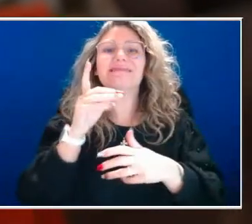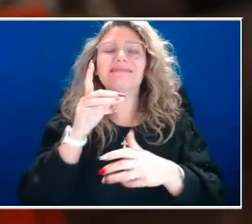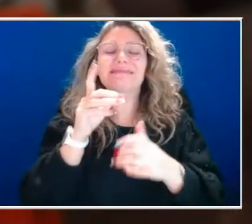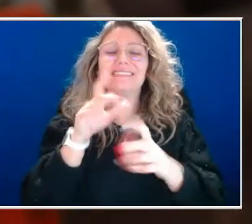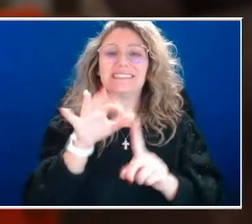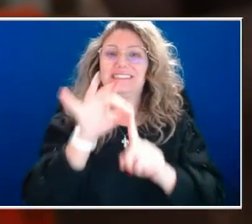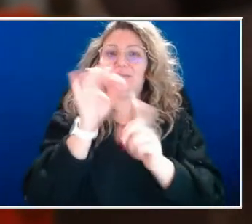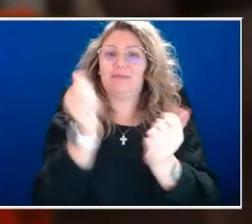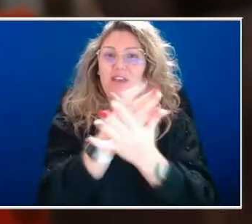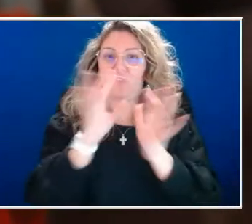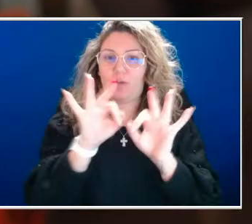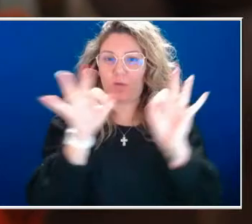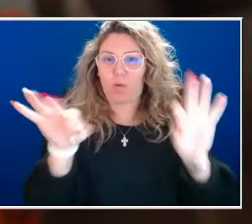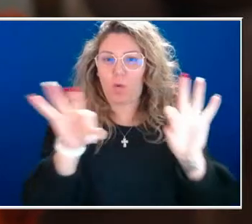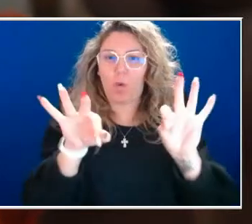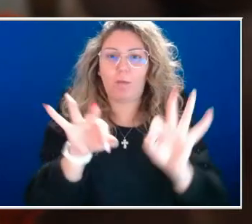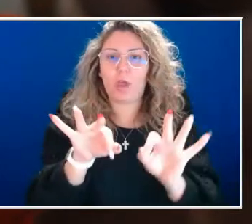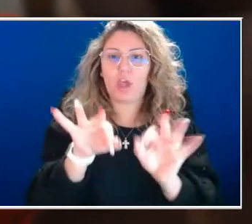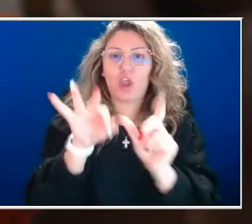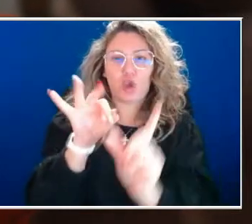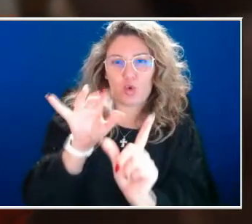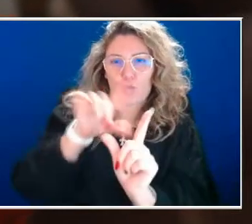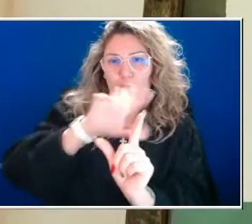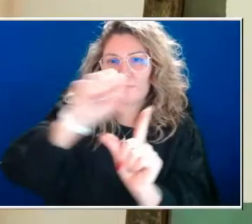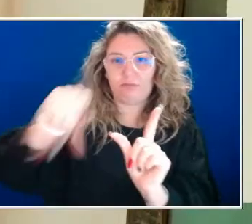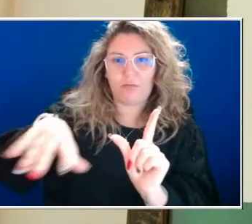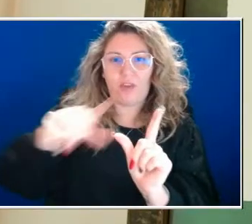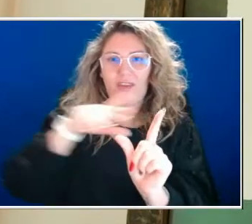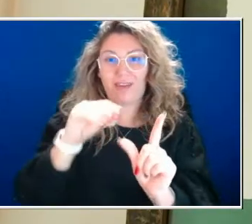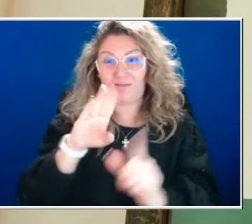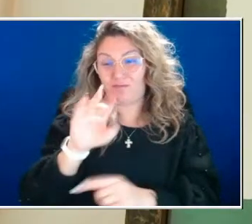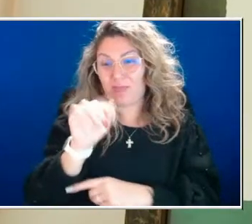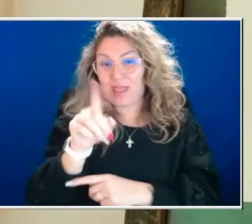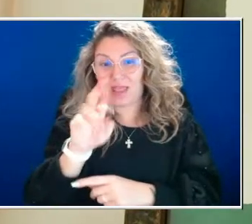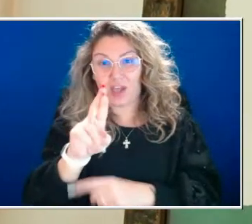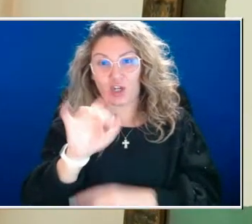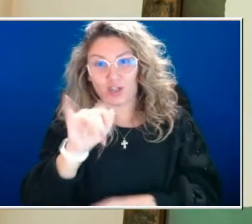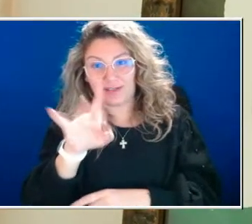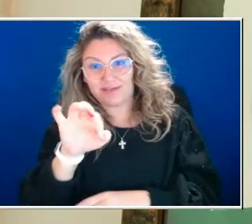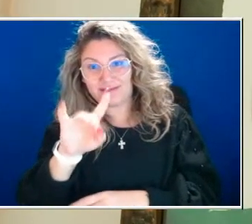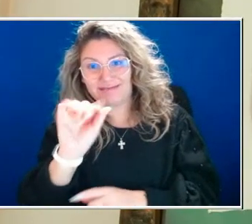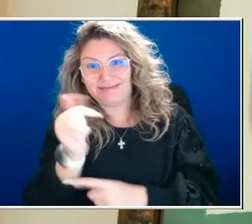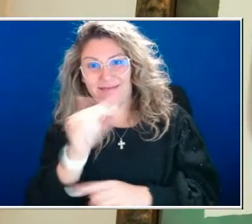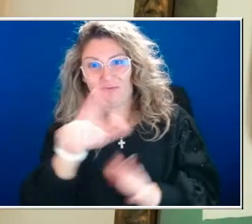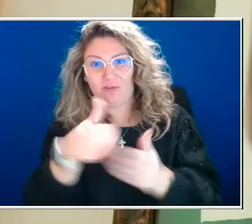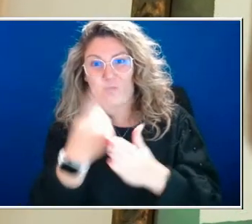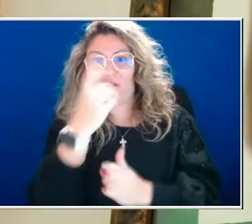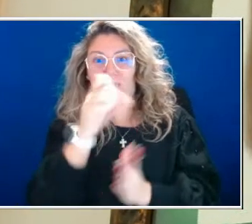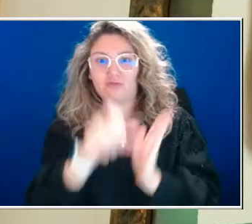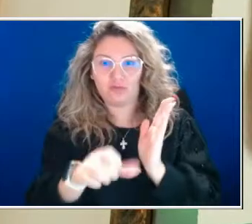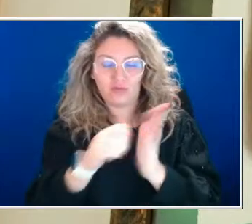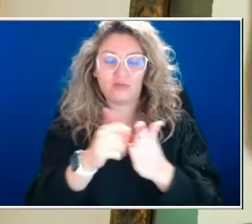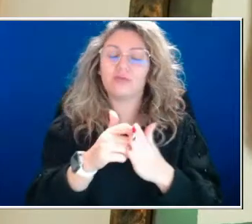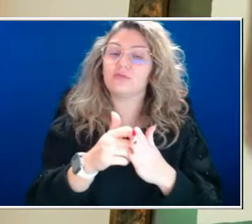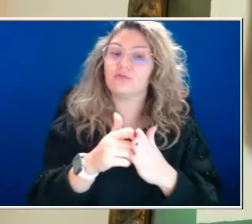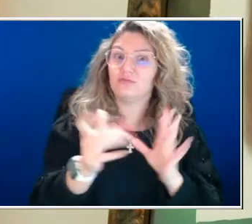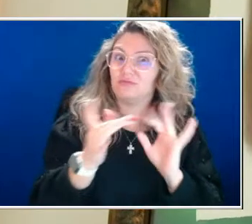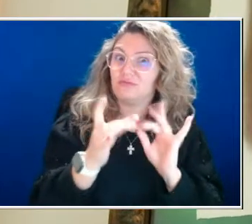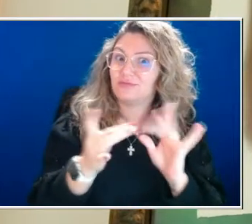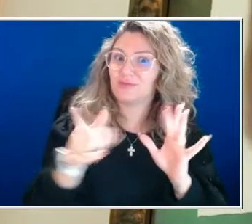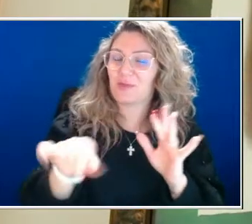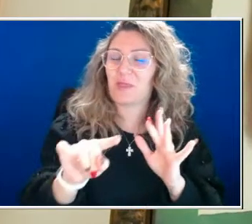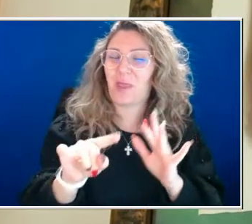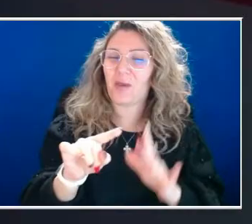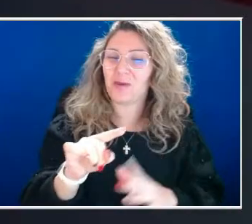prolapse repair, and a bladder sling, all in one surgery. All Amy says courtesy of those back-to-back baby boys she gave birth